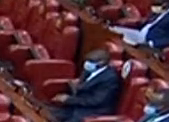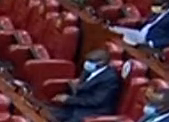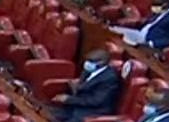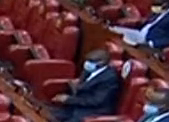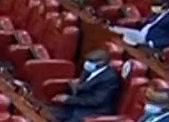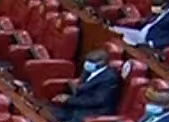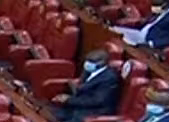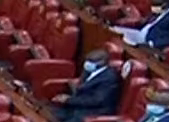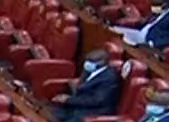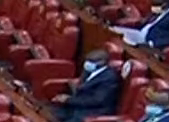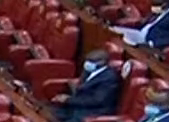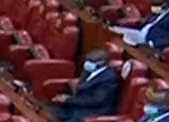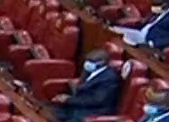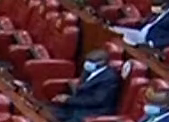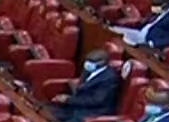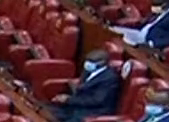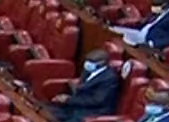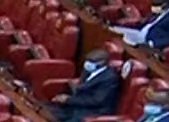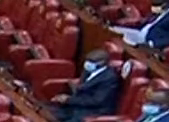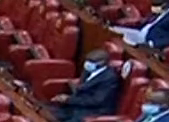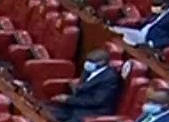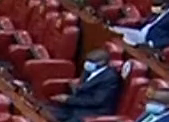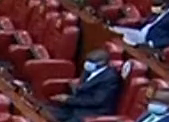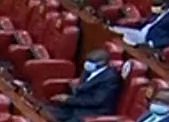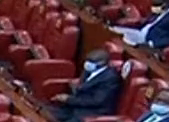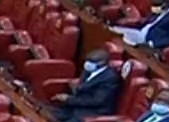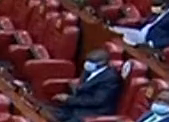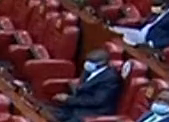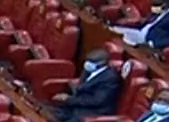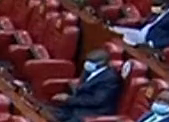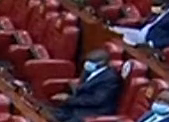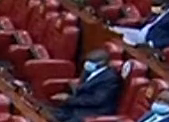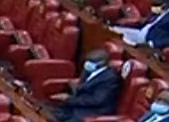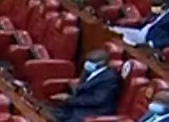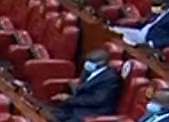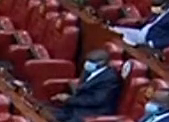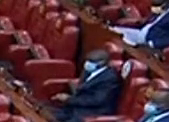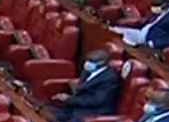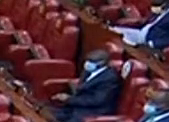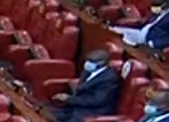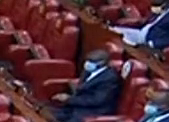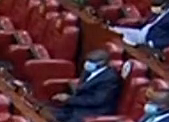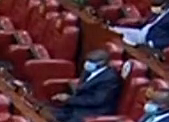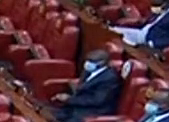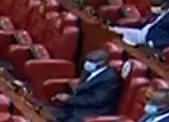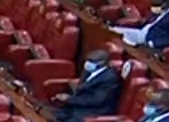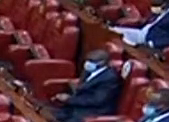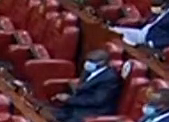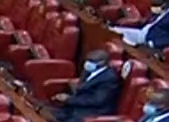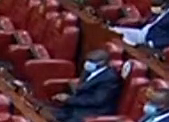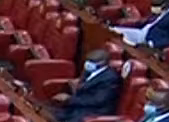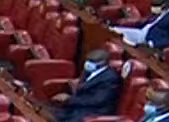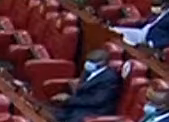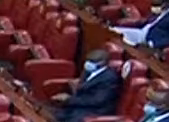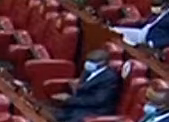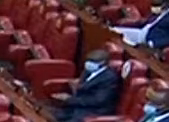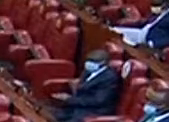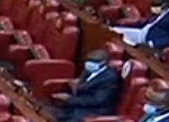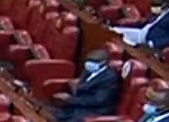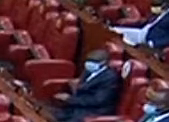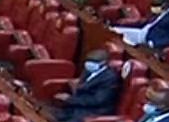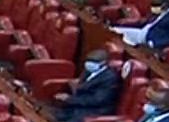thank you, Honorable Speaker, first of all for you being represented by Honorable Wangwe, our whip, Honorable